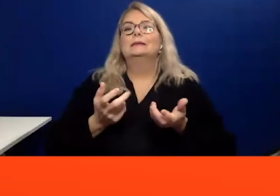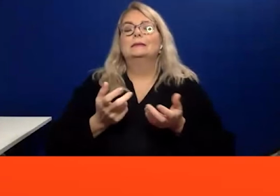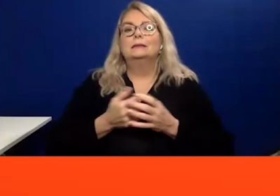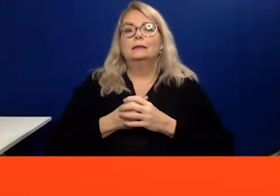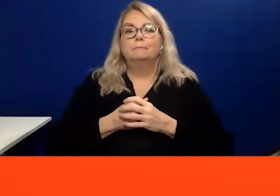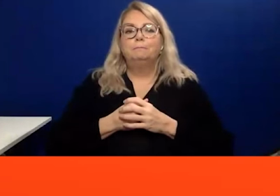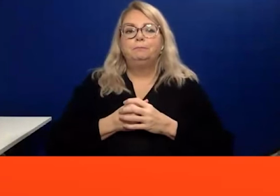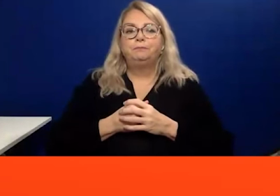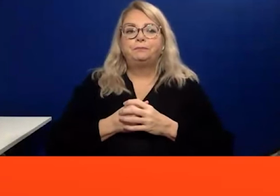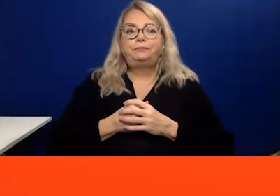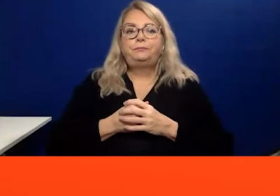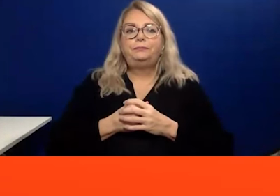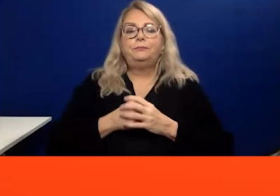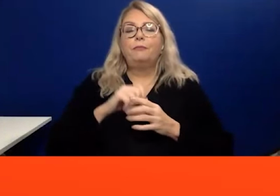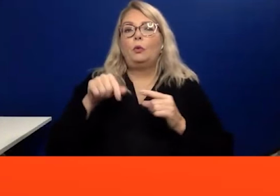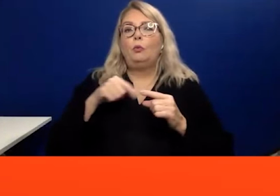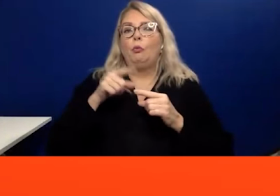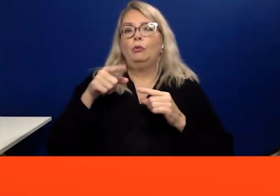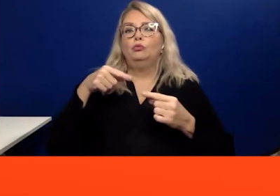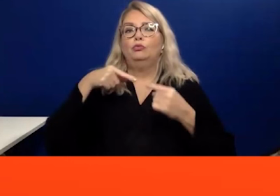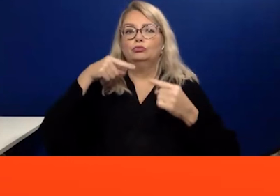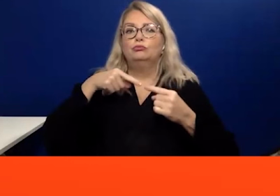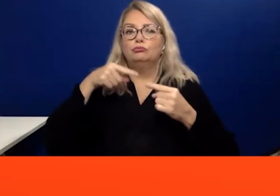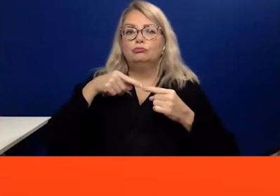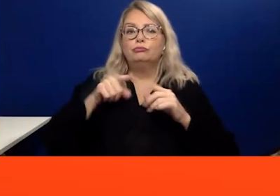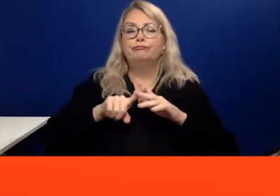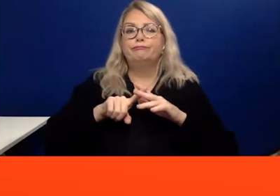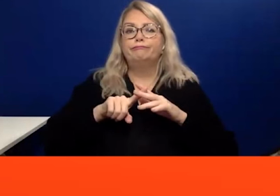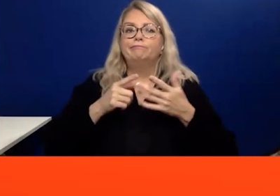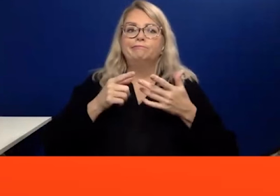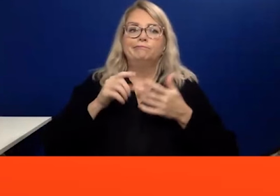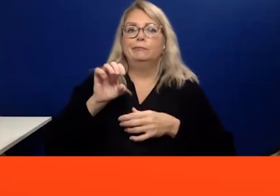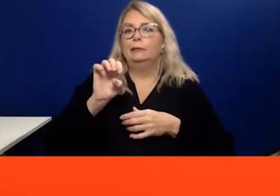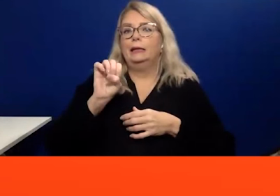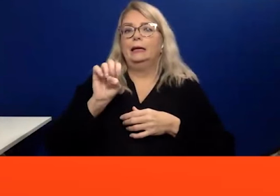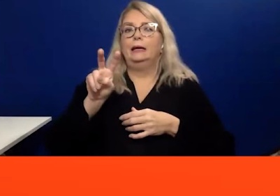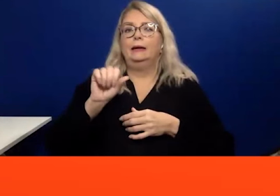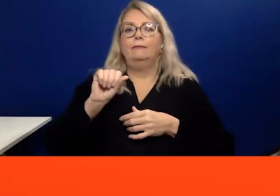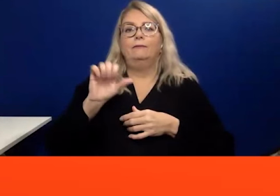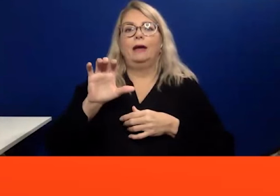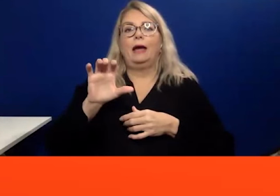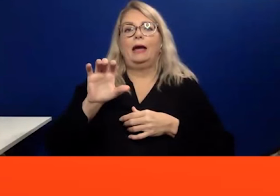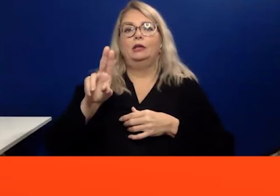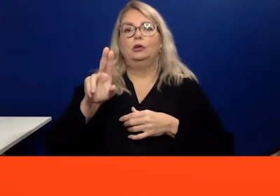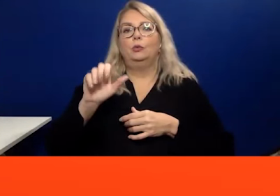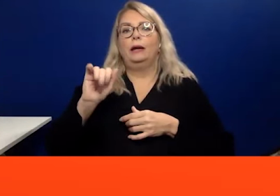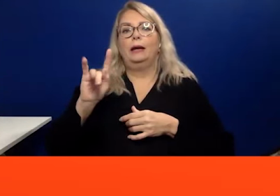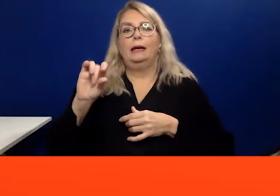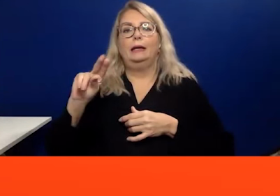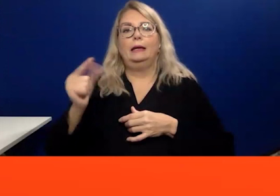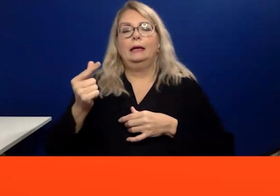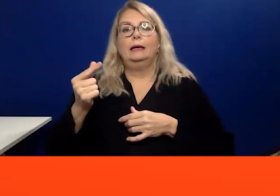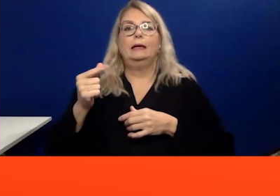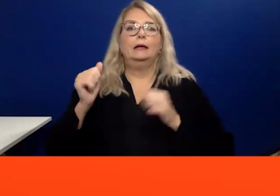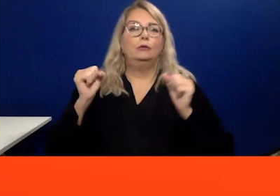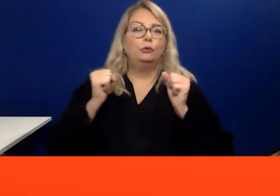And when you're having trouble evacuating a refrigerant circuit, you need to